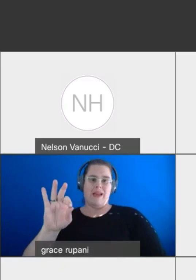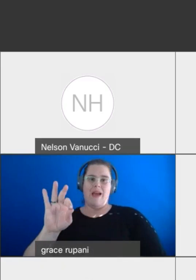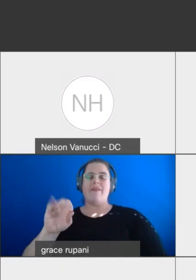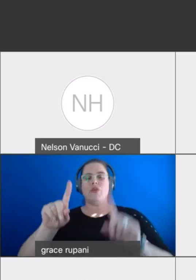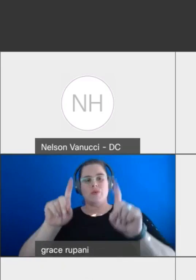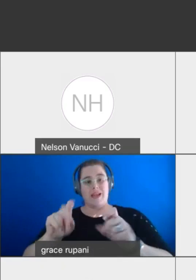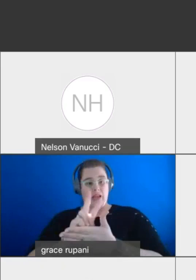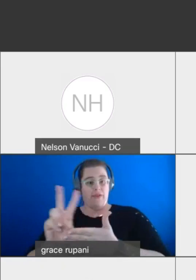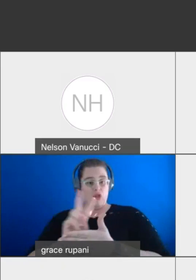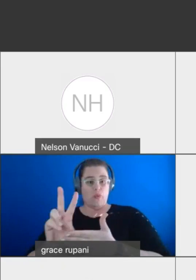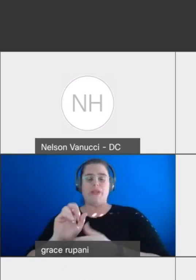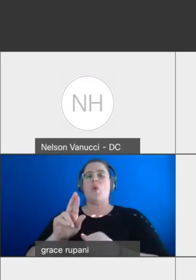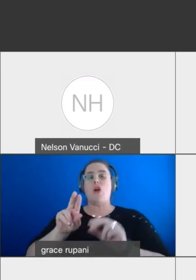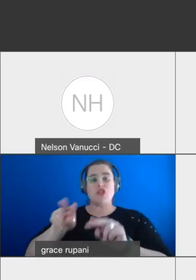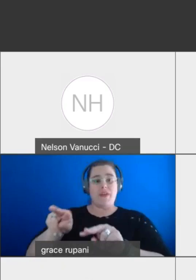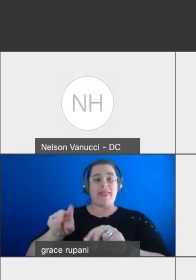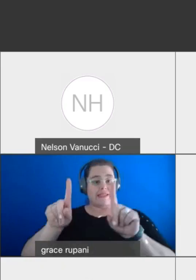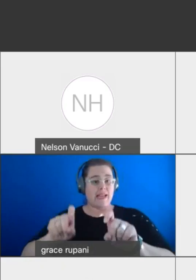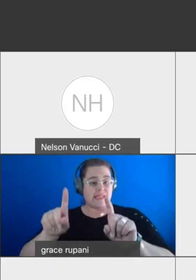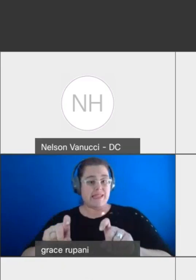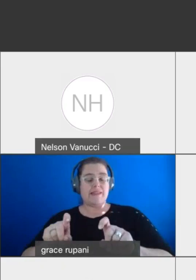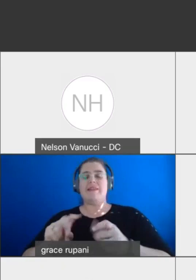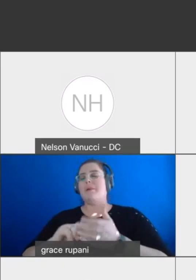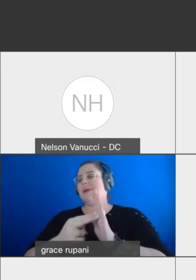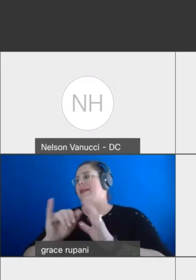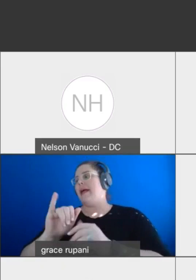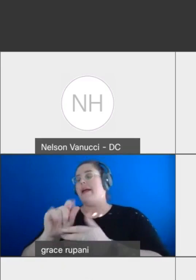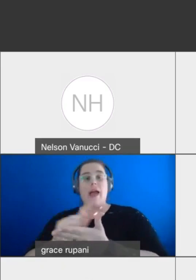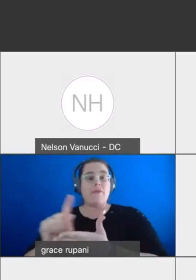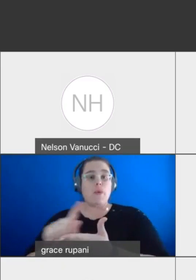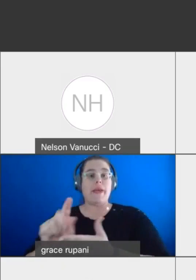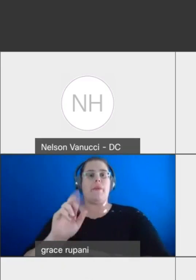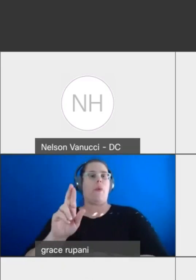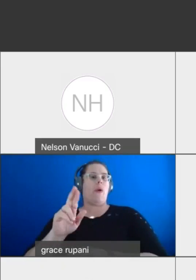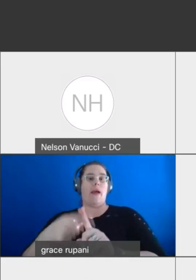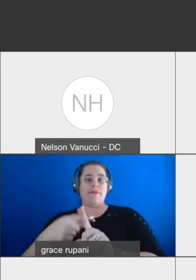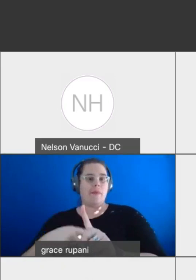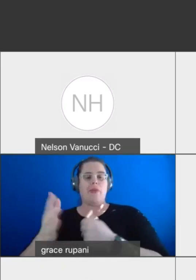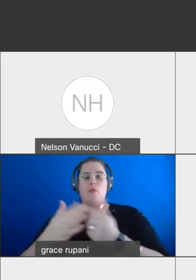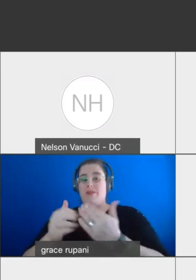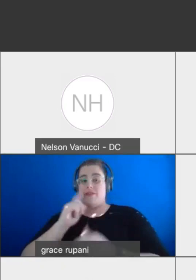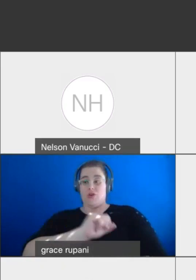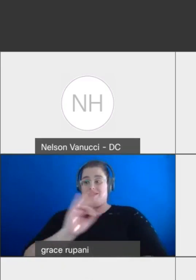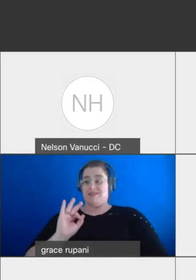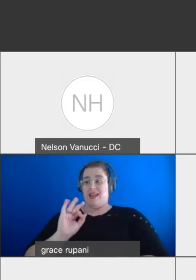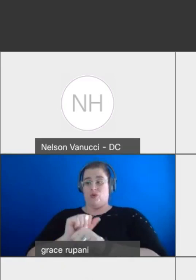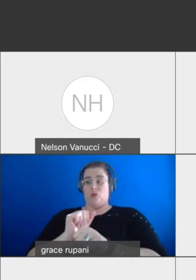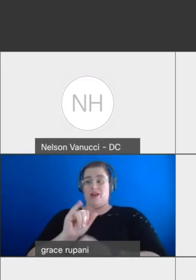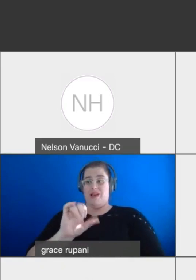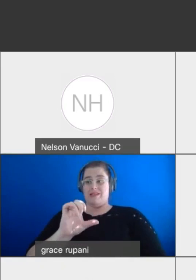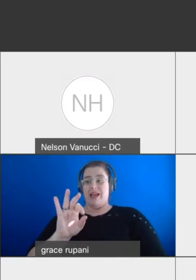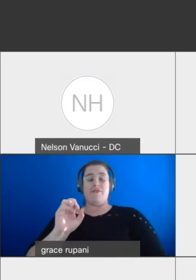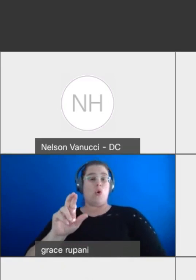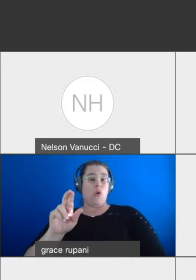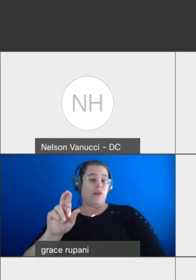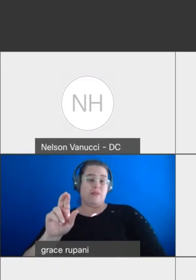do surveillance testing, meaning weekly testing or whatever frequency for staff working in ICFs or CRFs. I